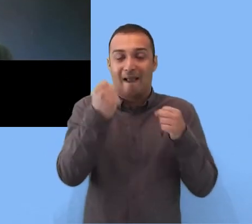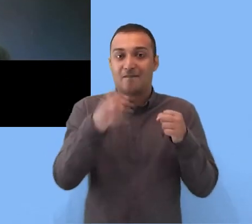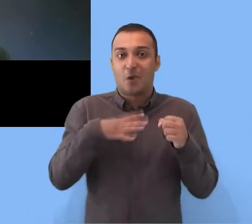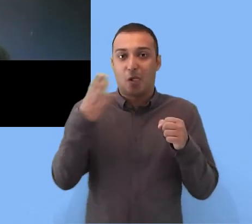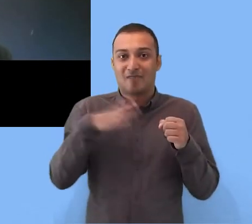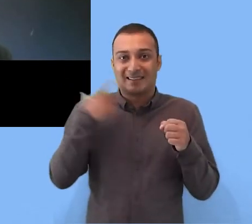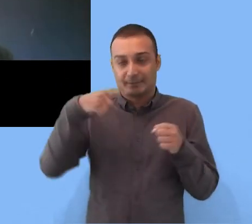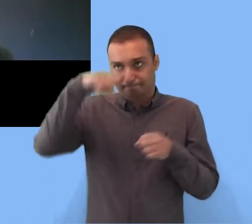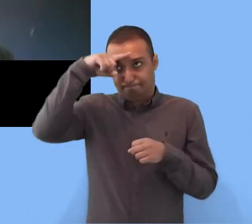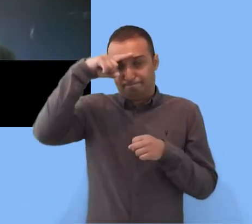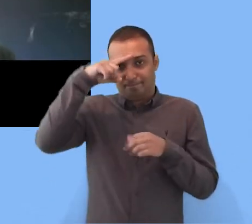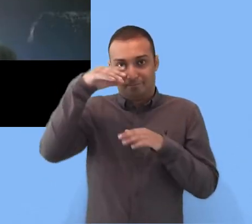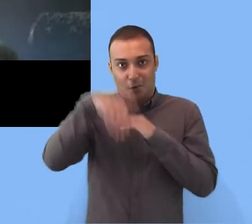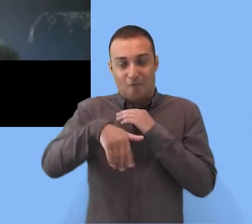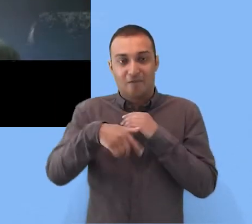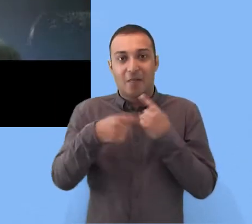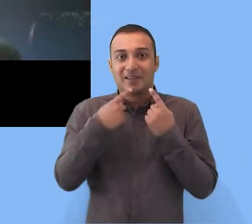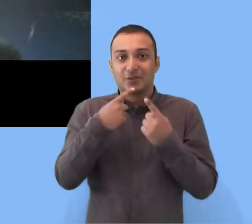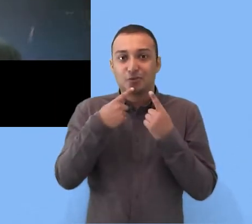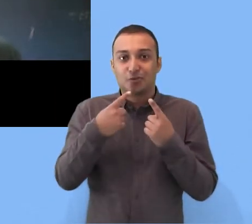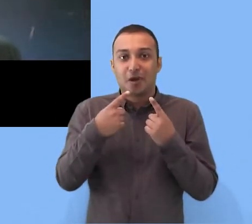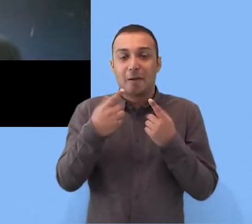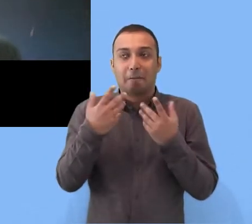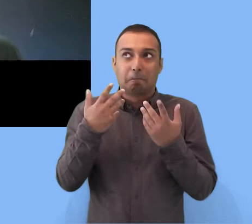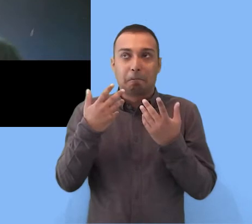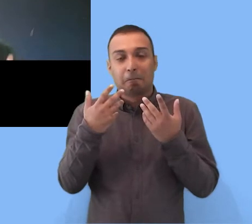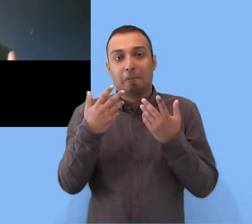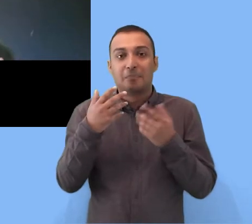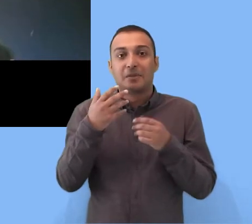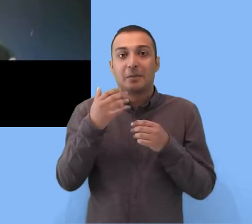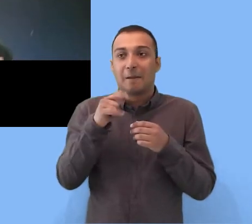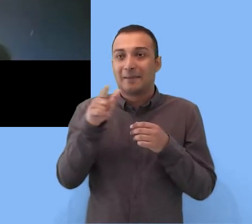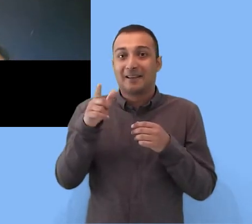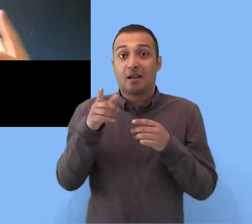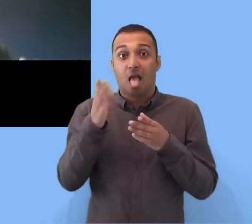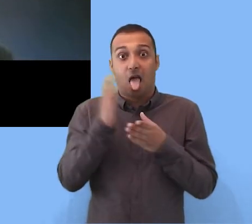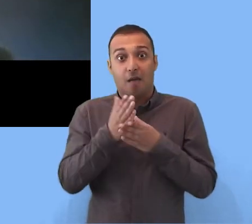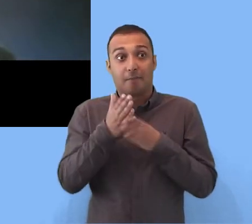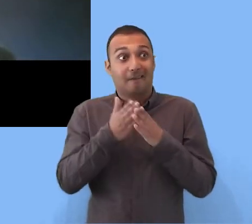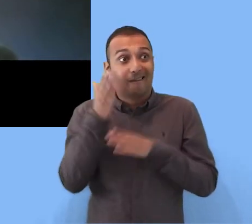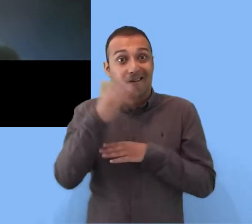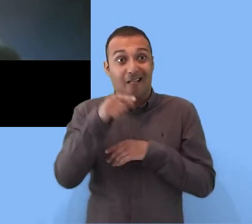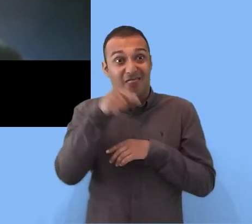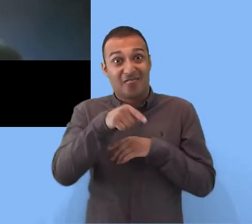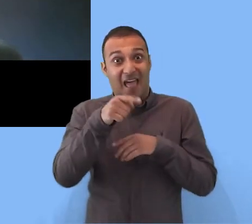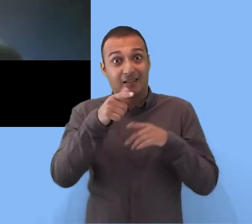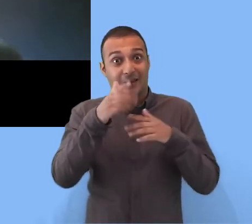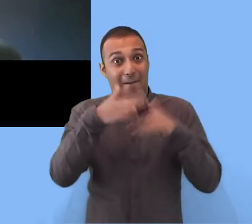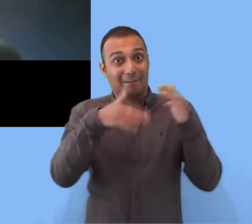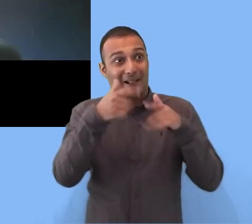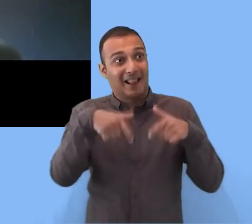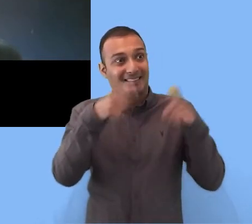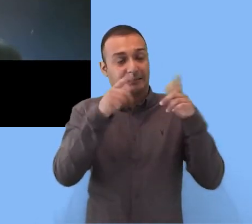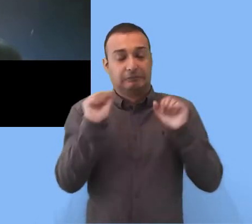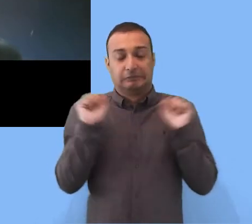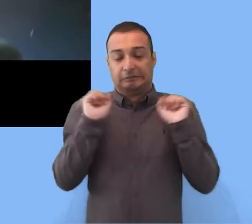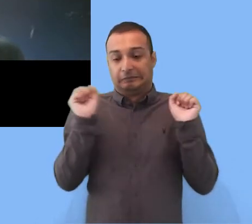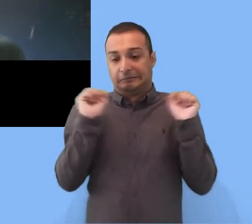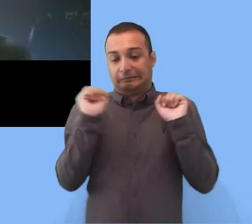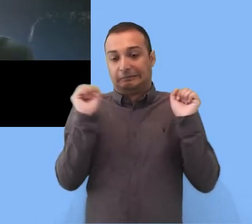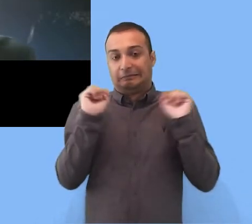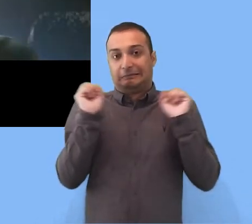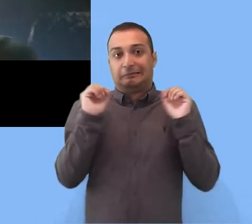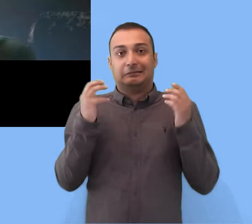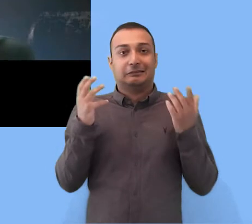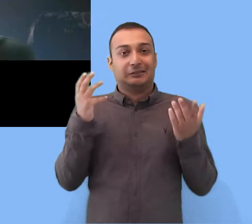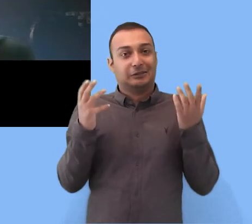the pure building quite a threatening thing. And so there's like other opportunities to get out into communities to meet parents, I guess, on their own terms